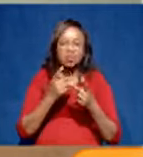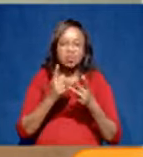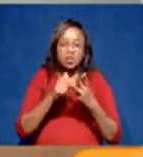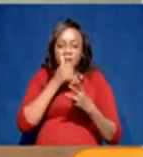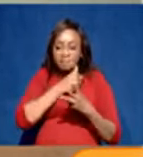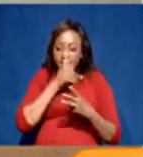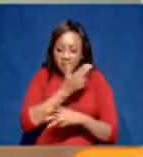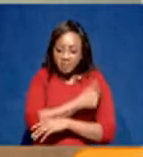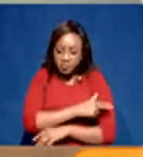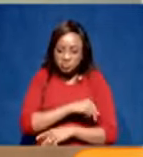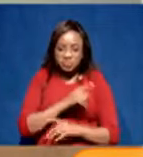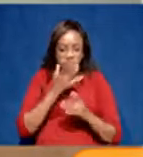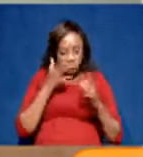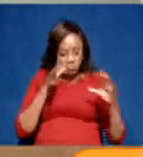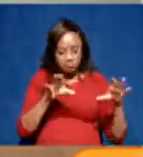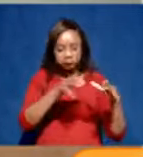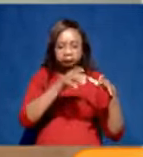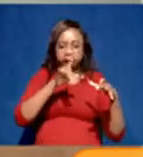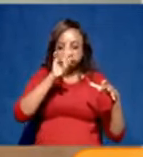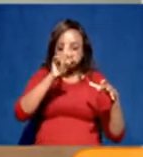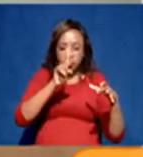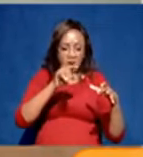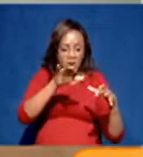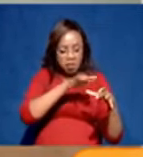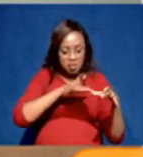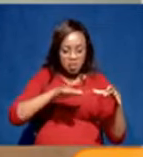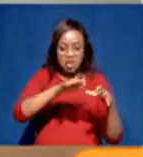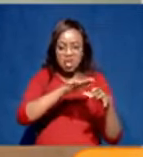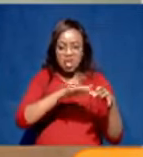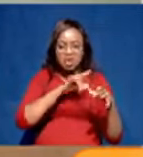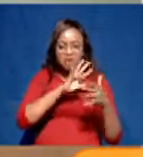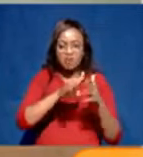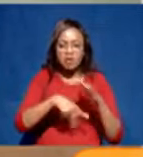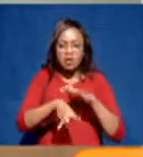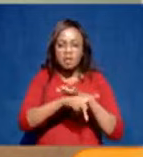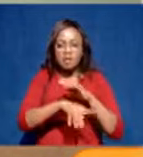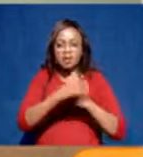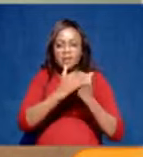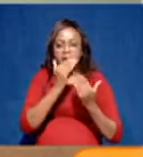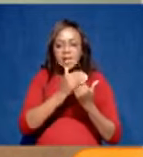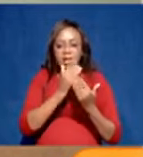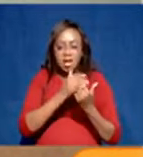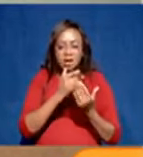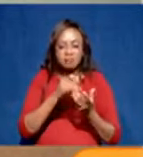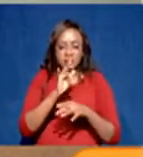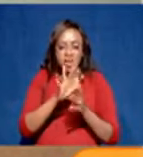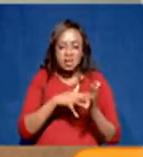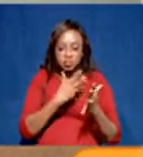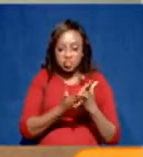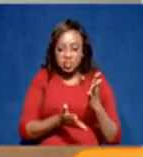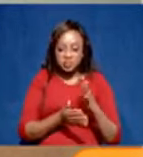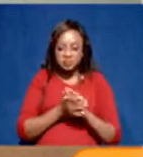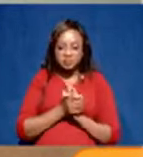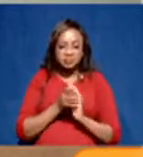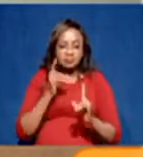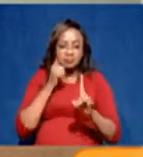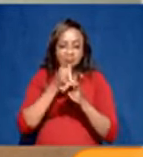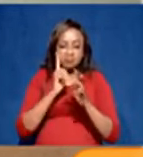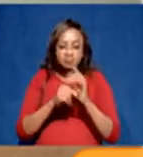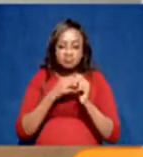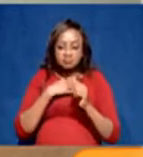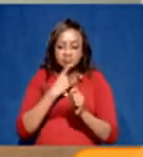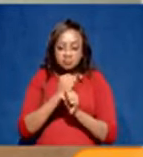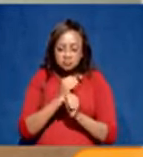private facilities. They're going to be linked into that primary care network. We are going to ensure that each facility, on the minimum, has a